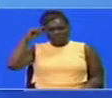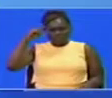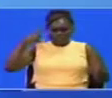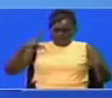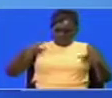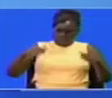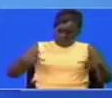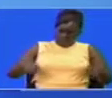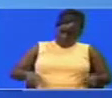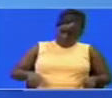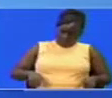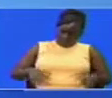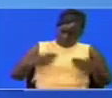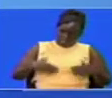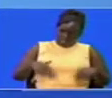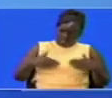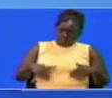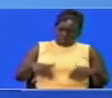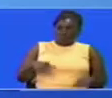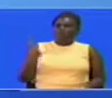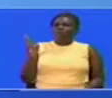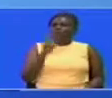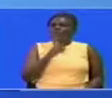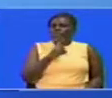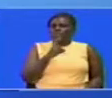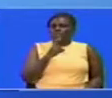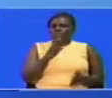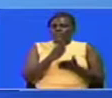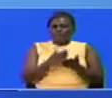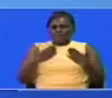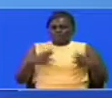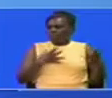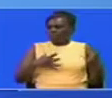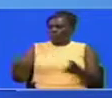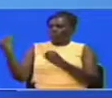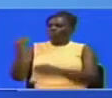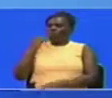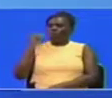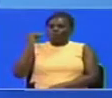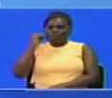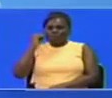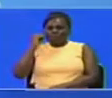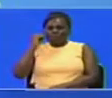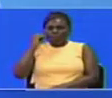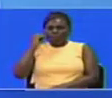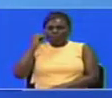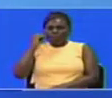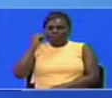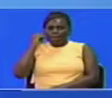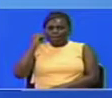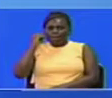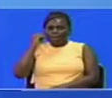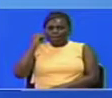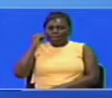because lives are at risk. Some people have been displaced from their homes, and there is